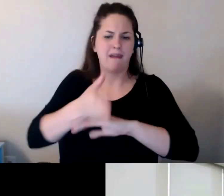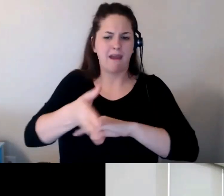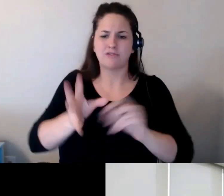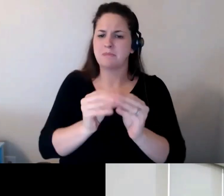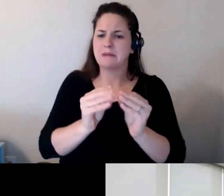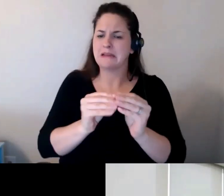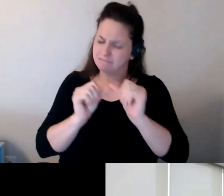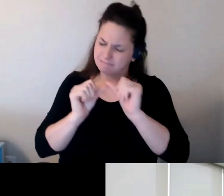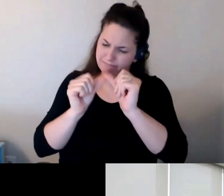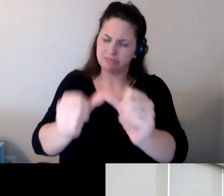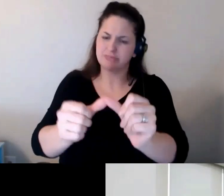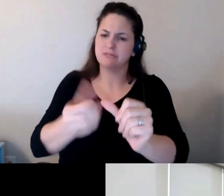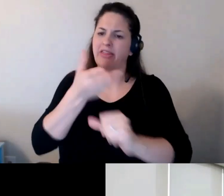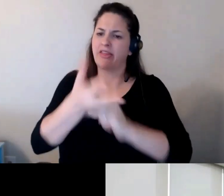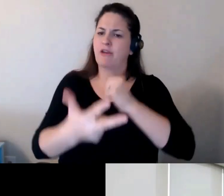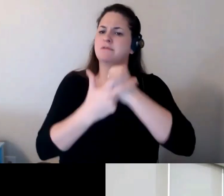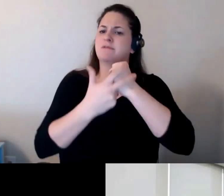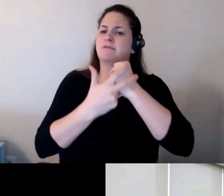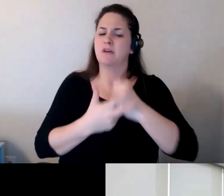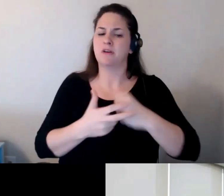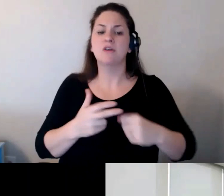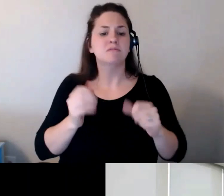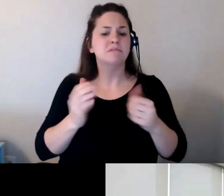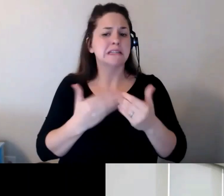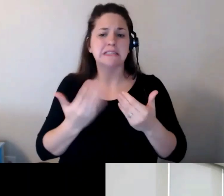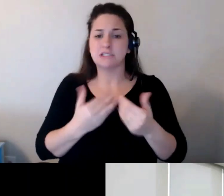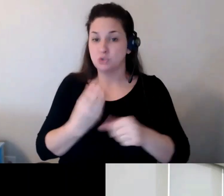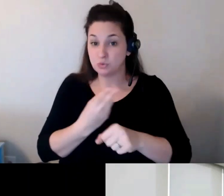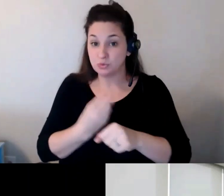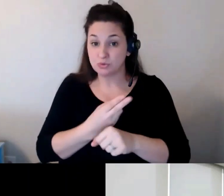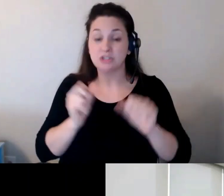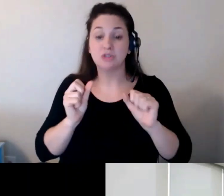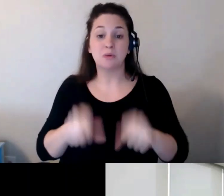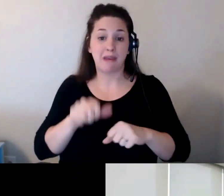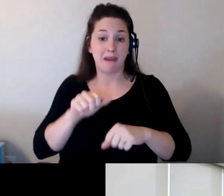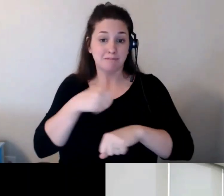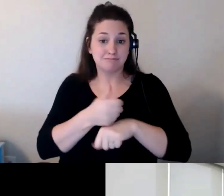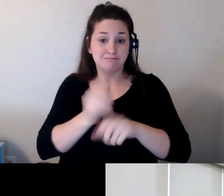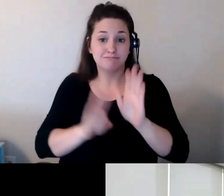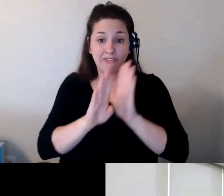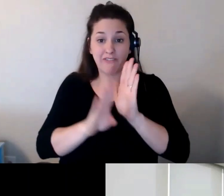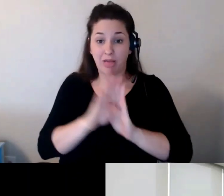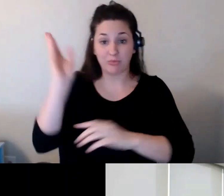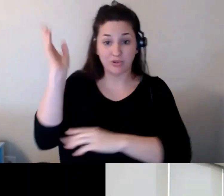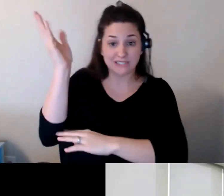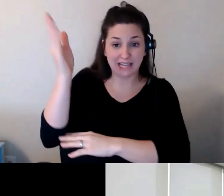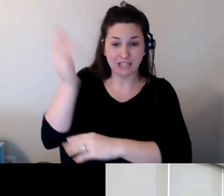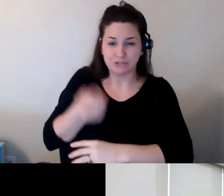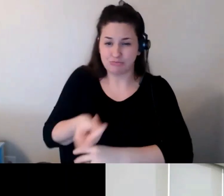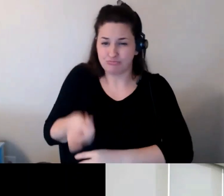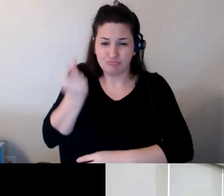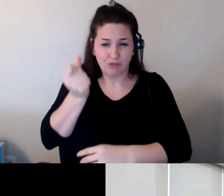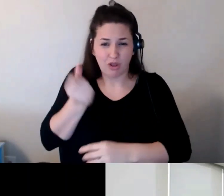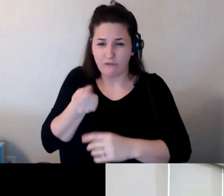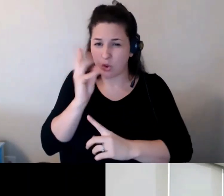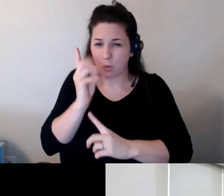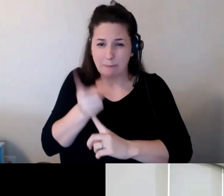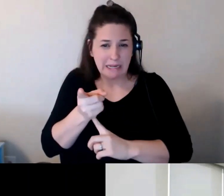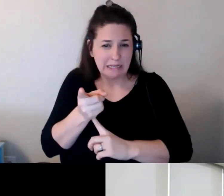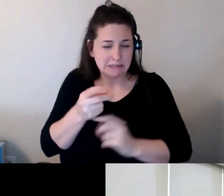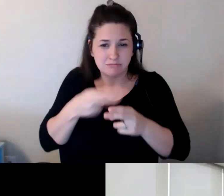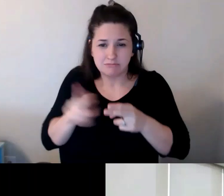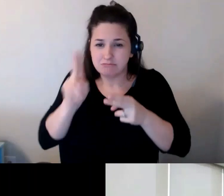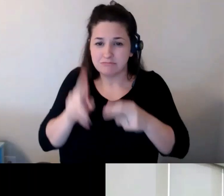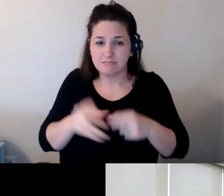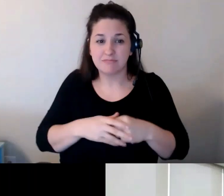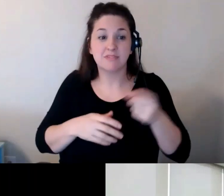You can create a presentation within this system in just a few minutes. It is, as Felice